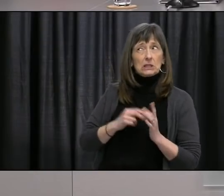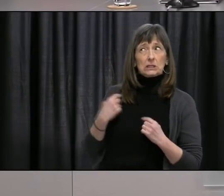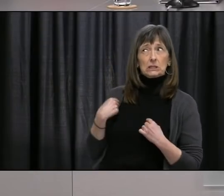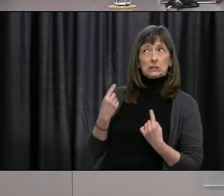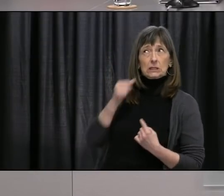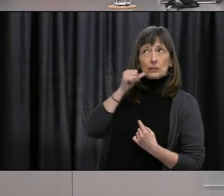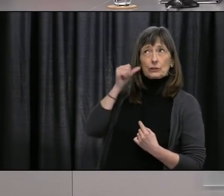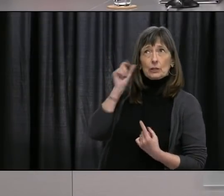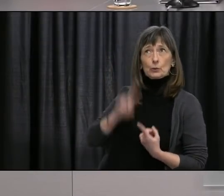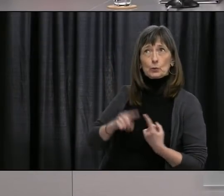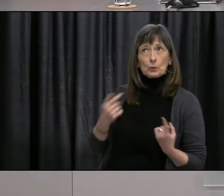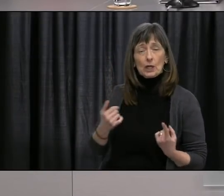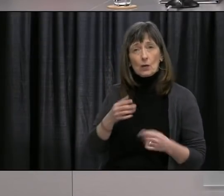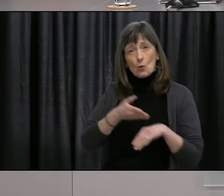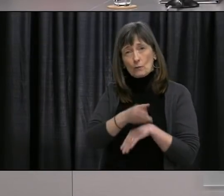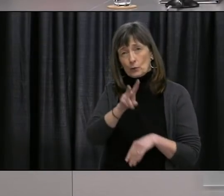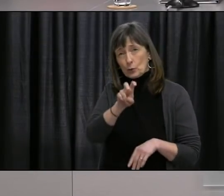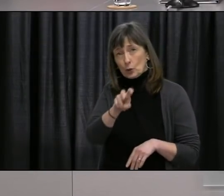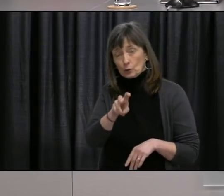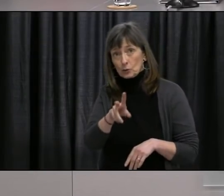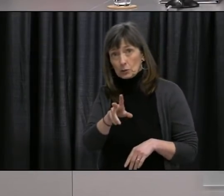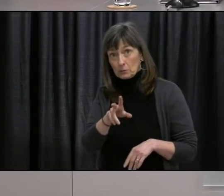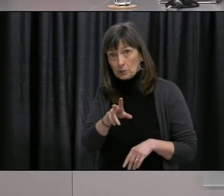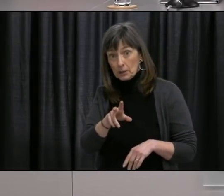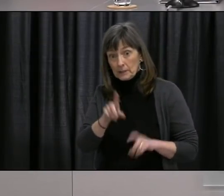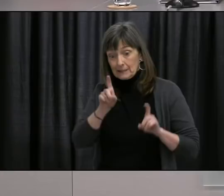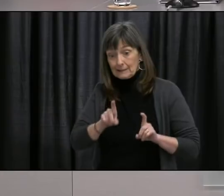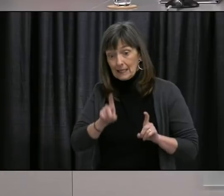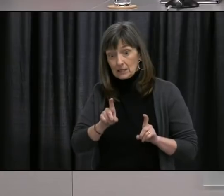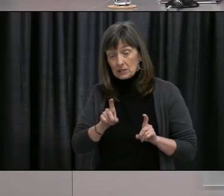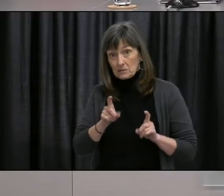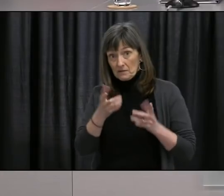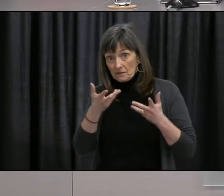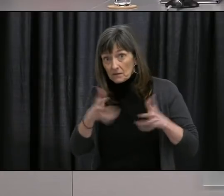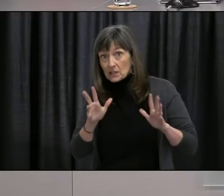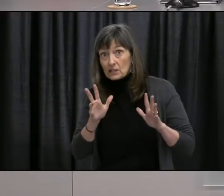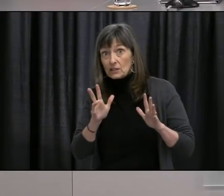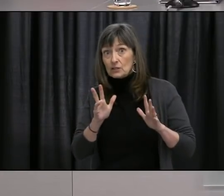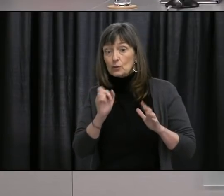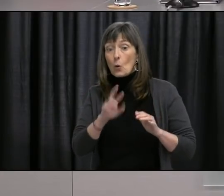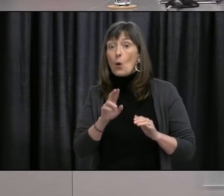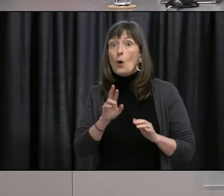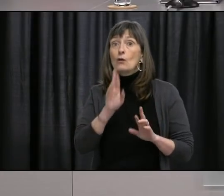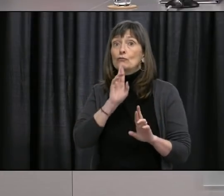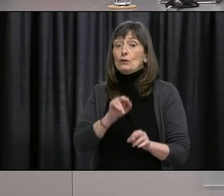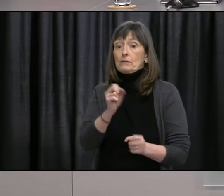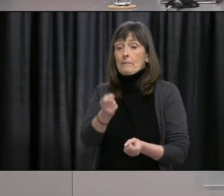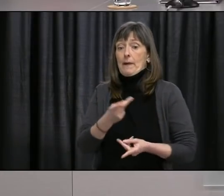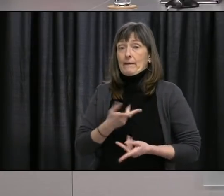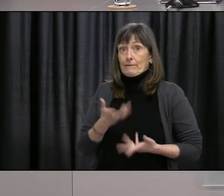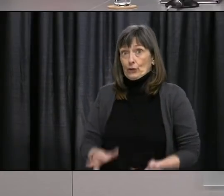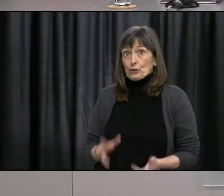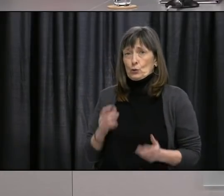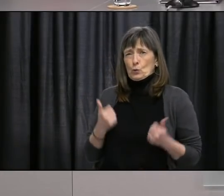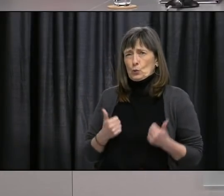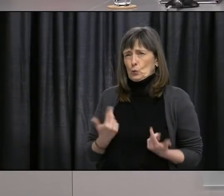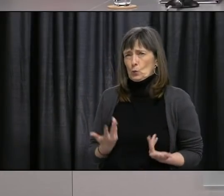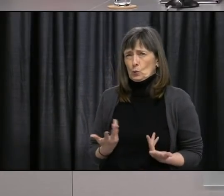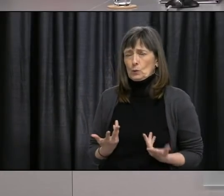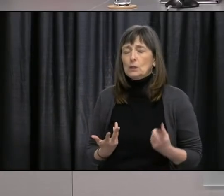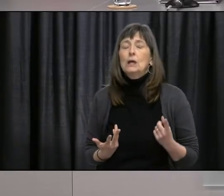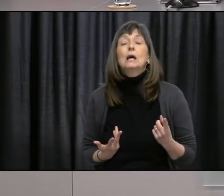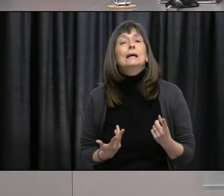yesterday, are those with results back, or are we still waiting on results of those that were being tested? So depending on when they